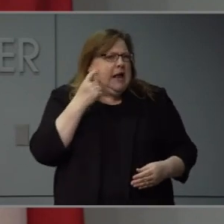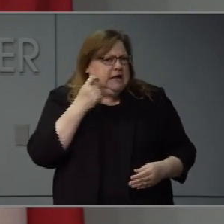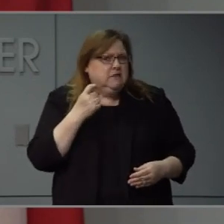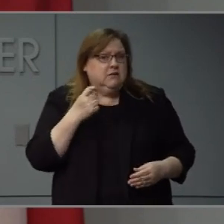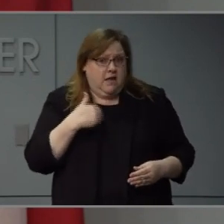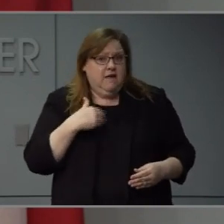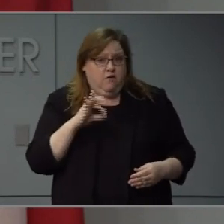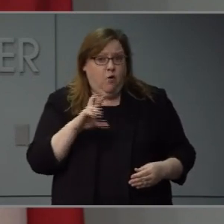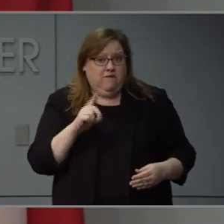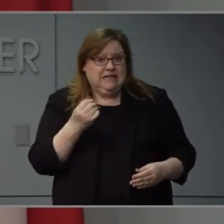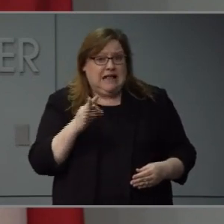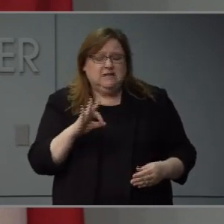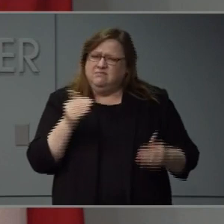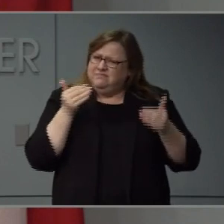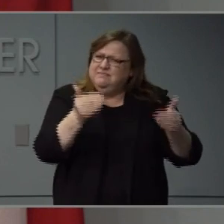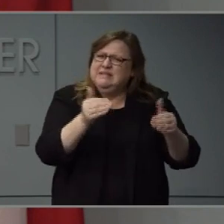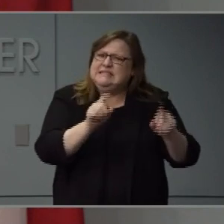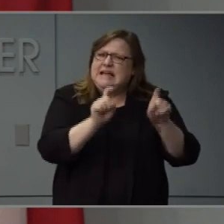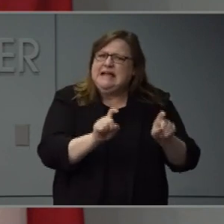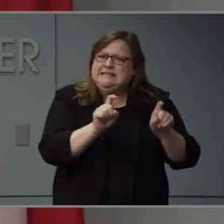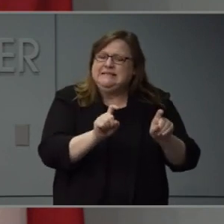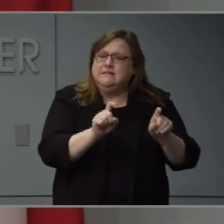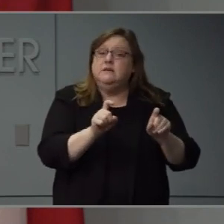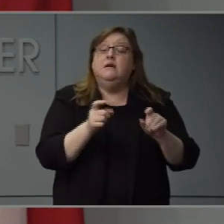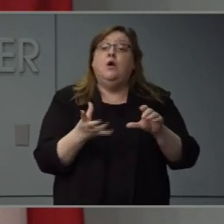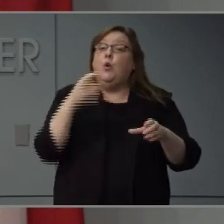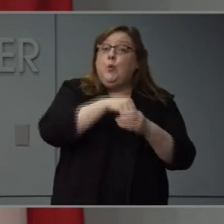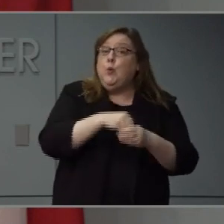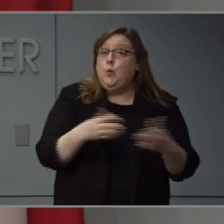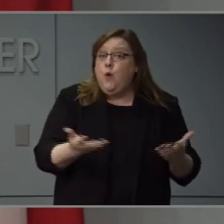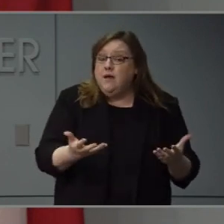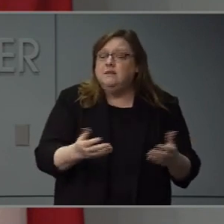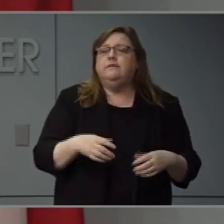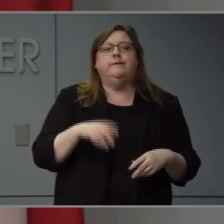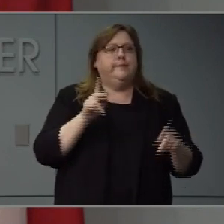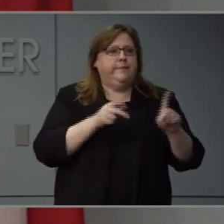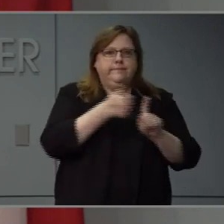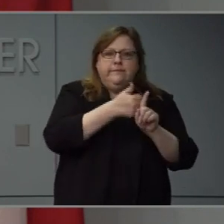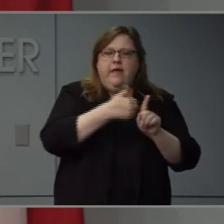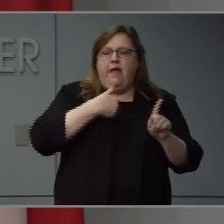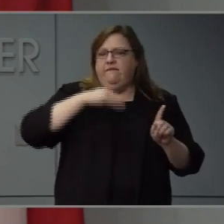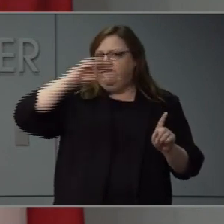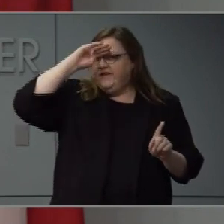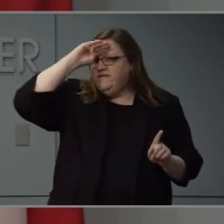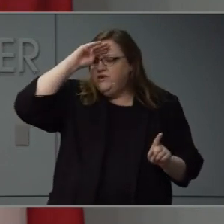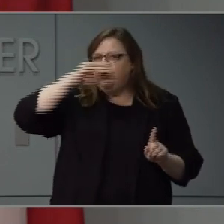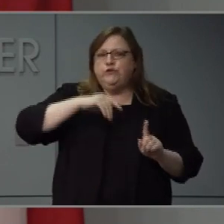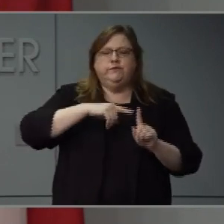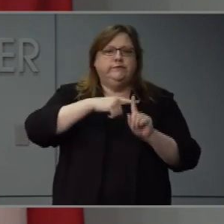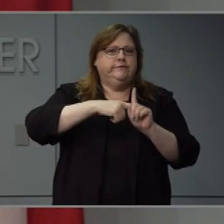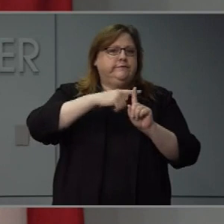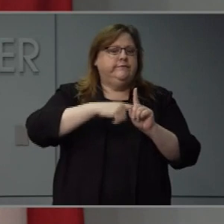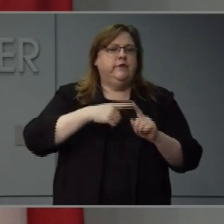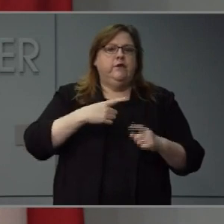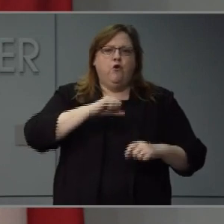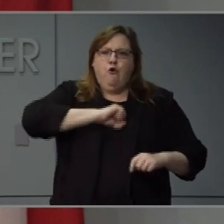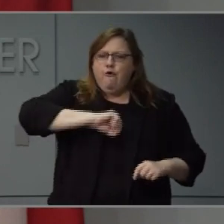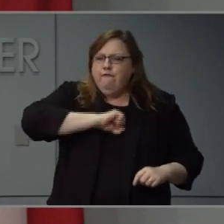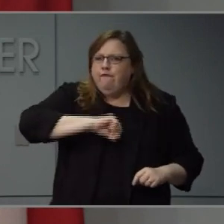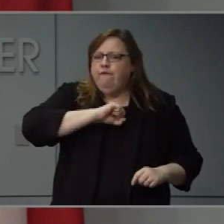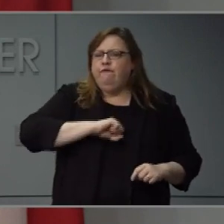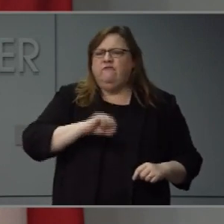with people who have any symptoms suggestive of COVID-19: fever, cough, changes to taste or